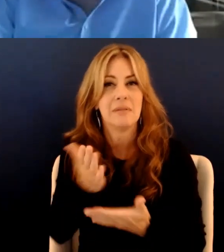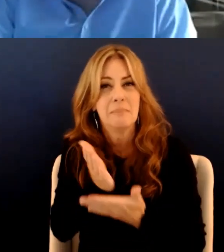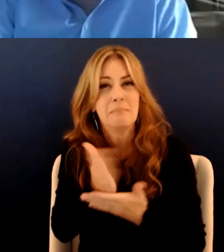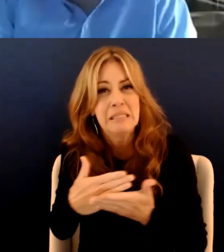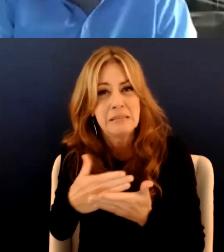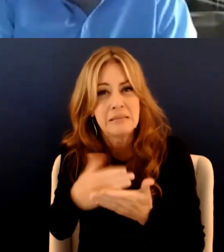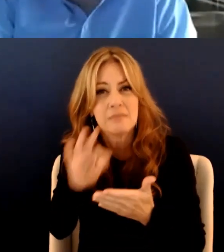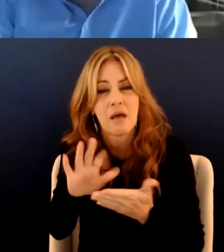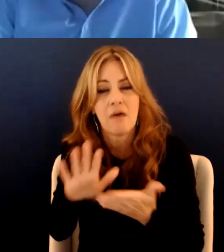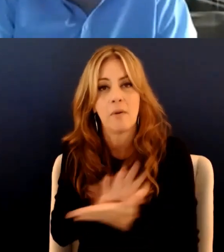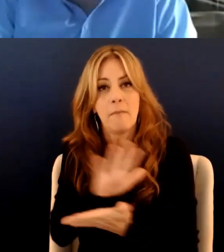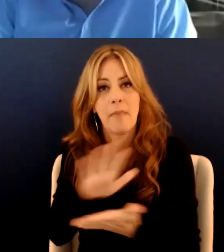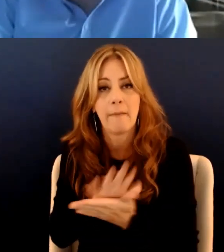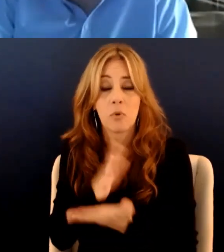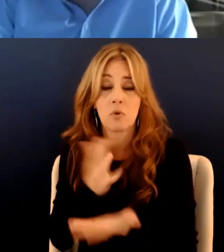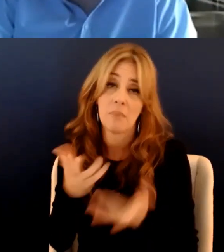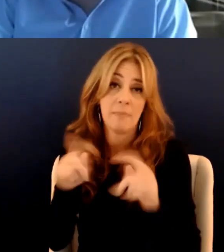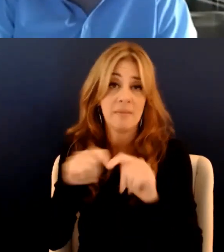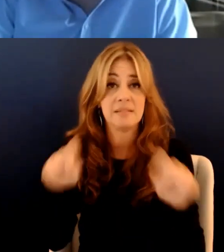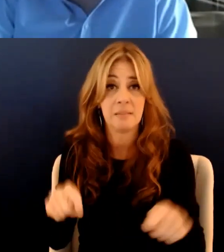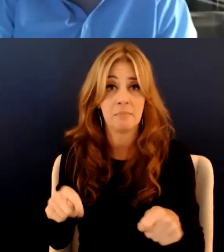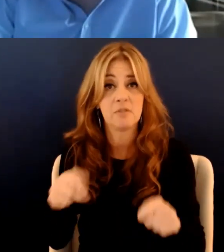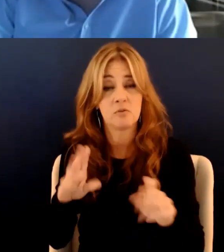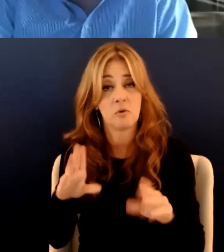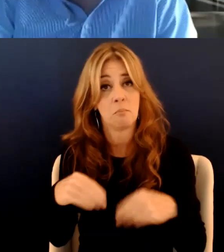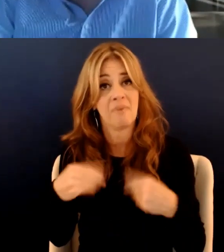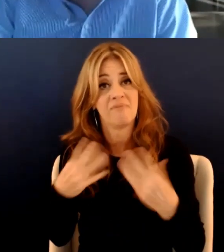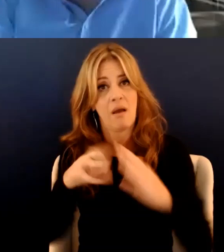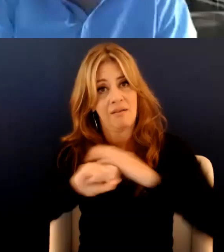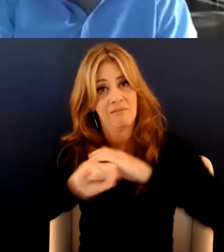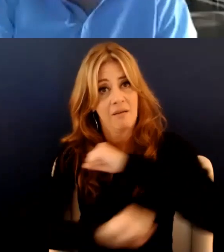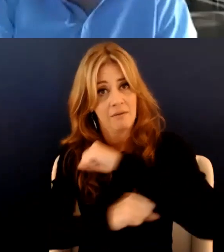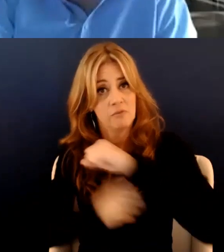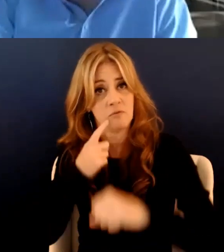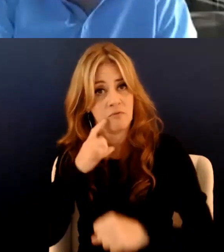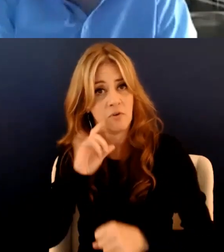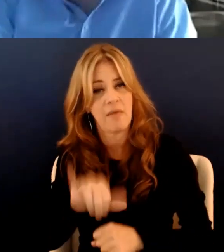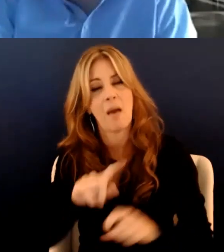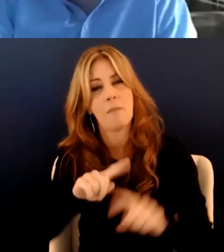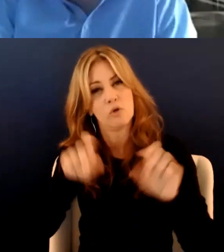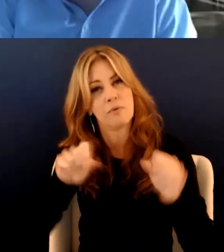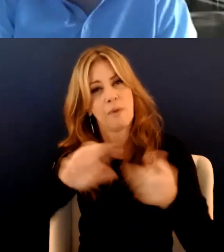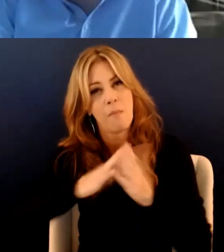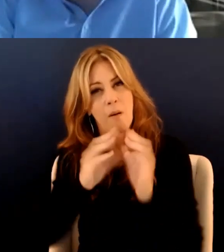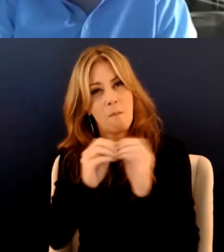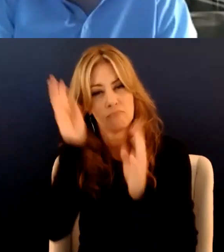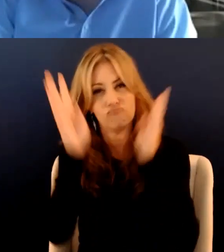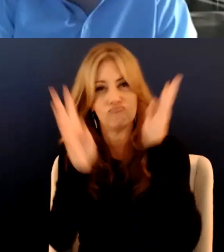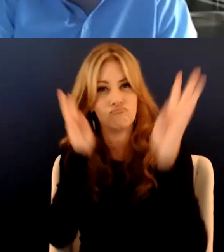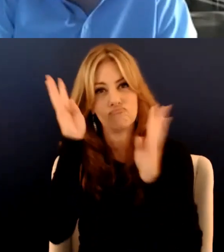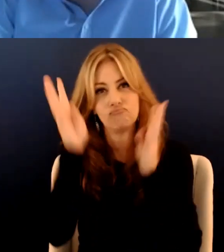I suppose the templates allow for that, but they also allow for inventiveness around that.